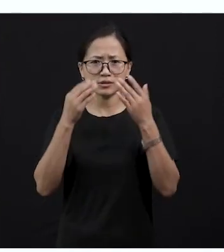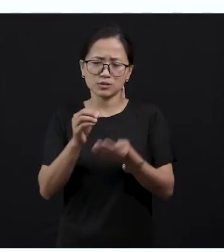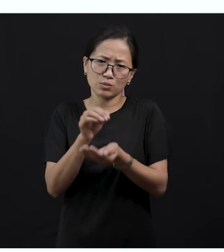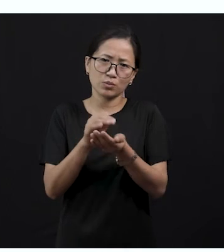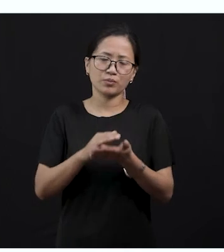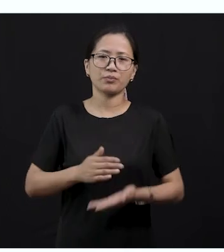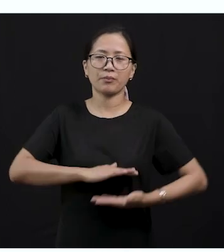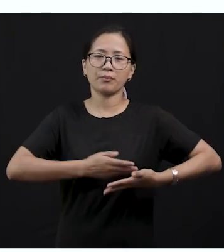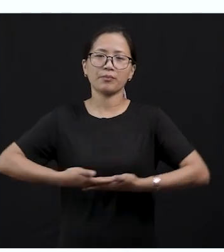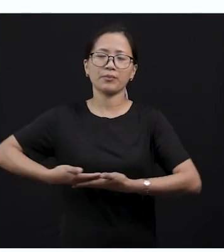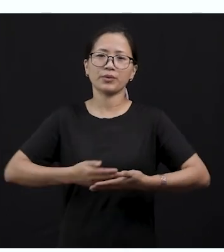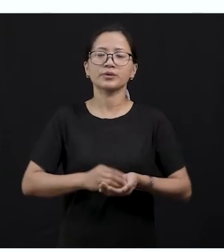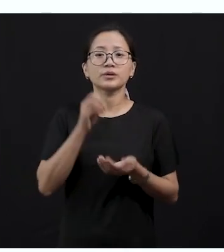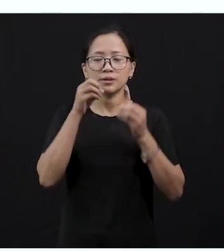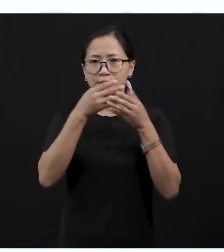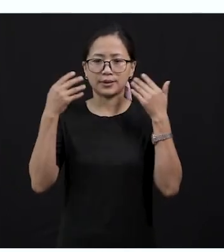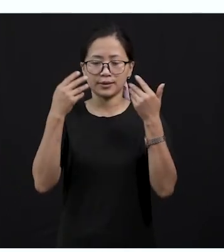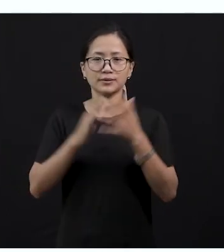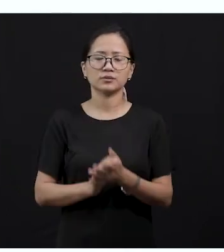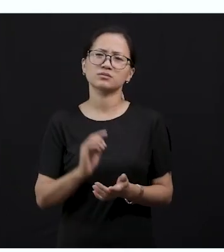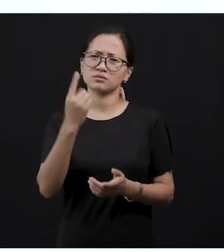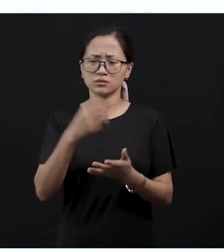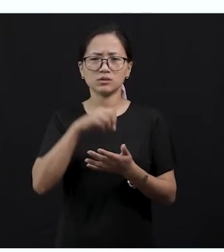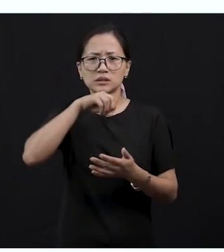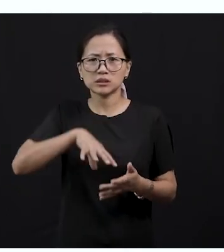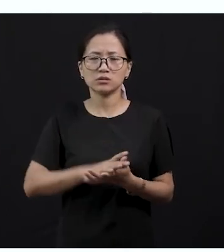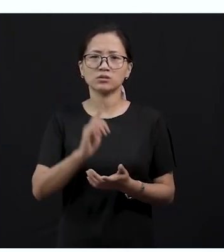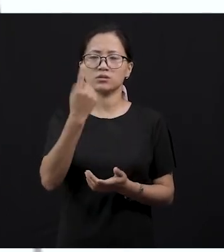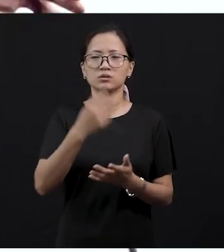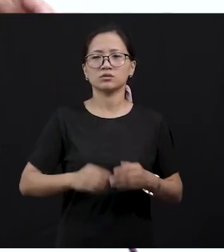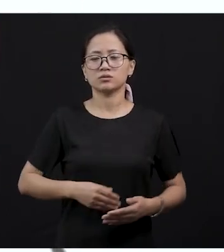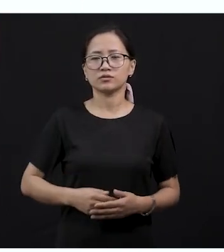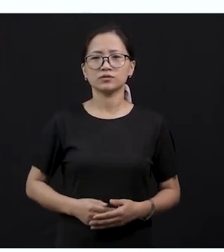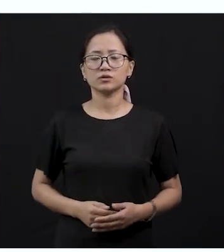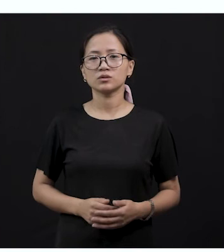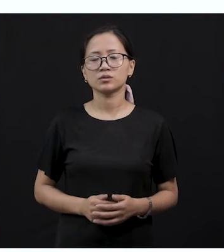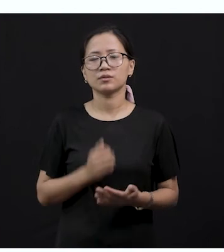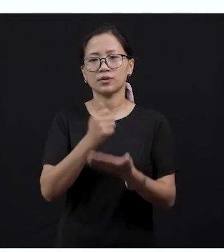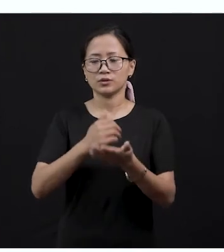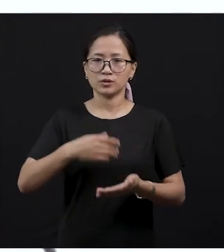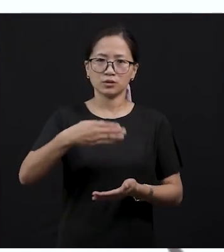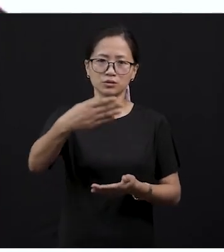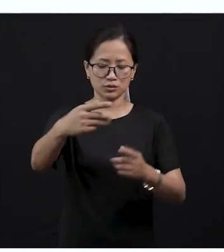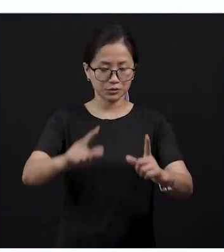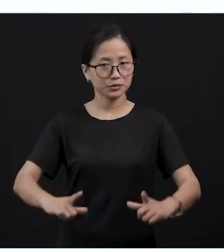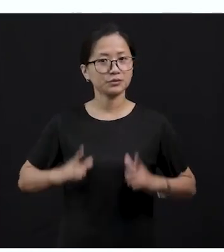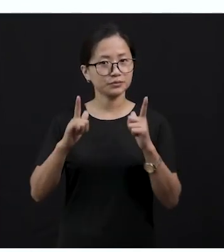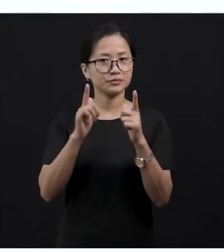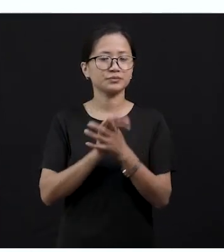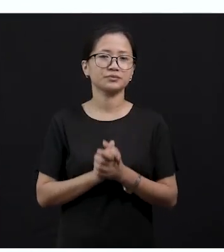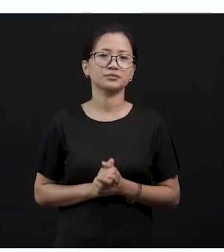That is reproduction. Producing young ones in order to continue life. Okay, in order